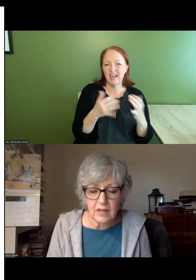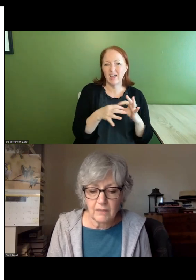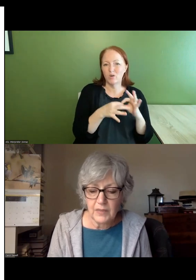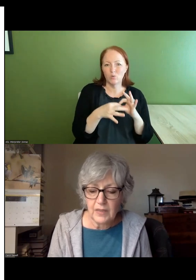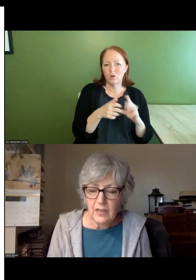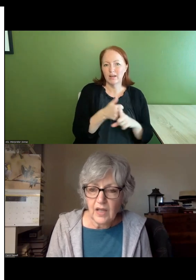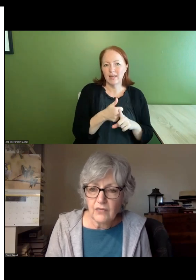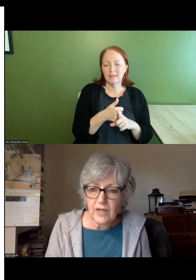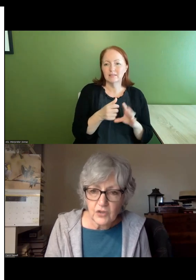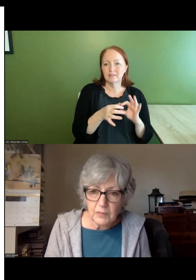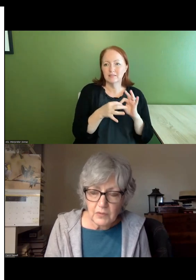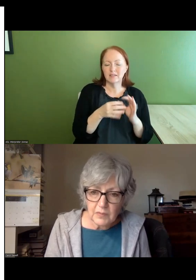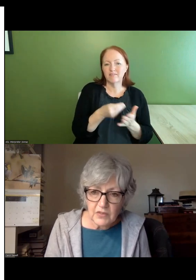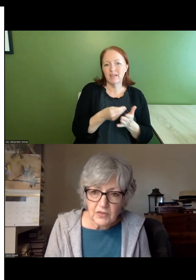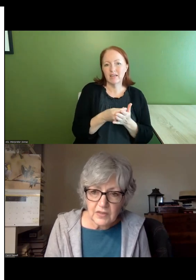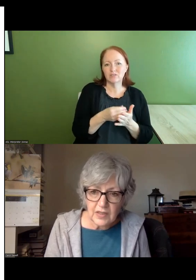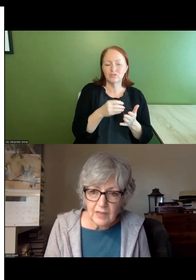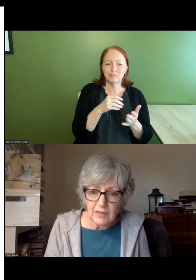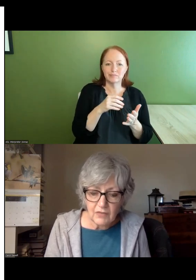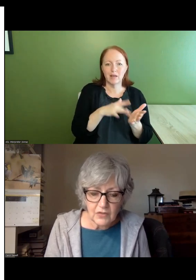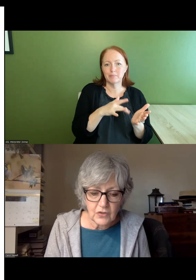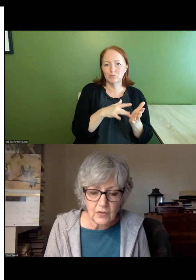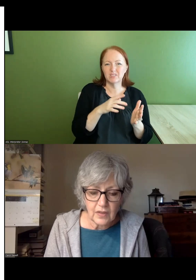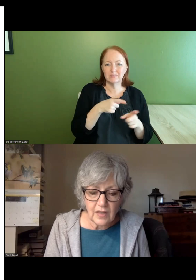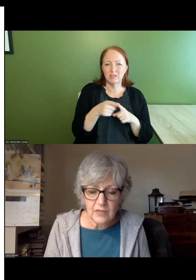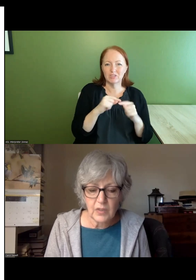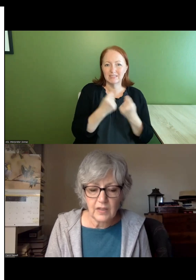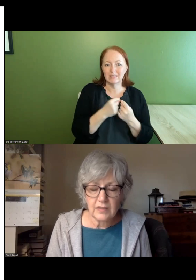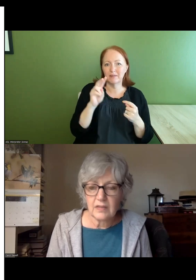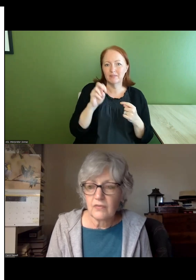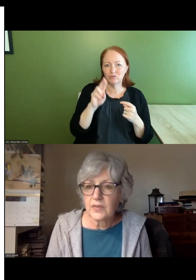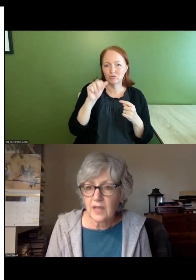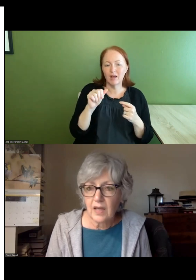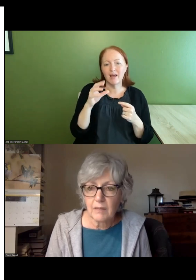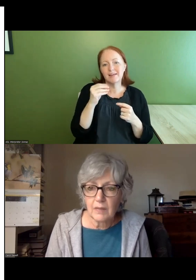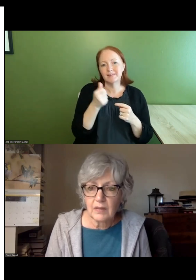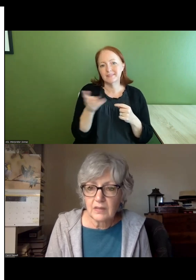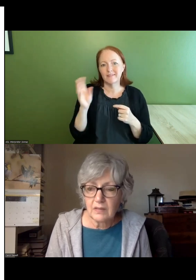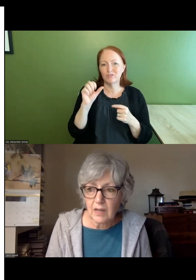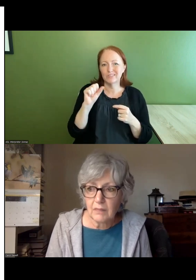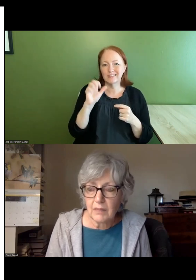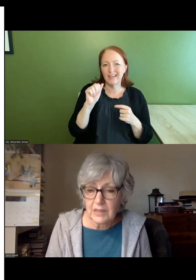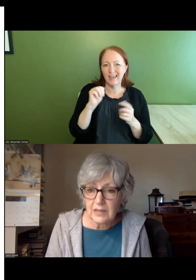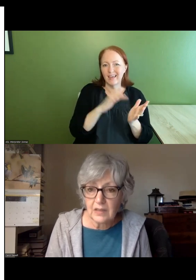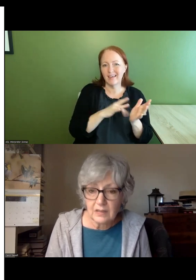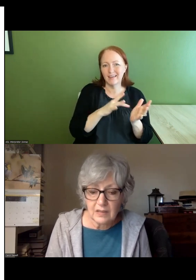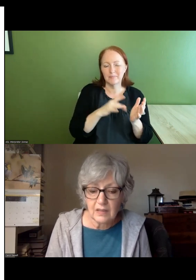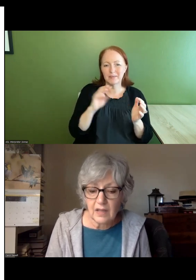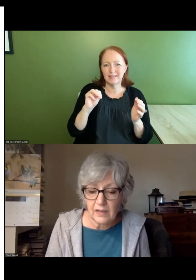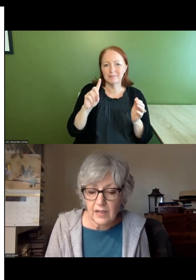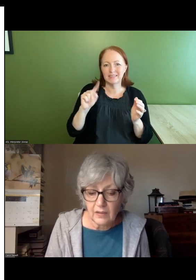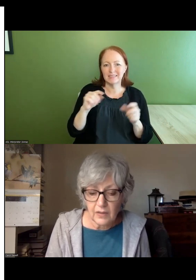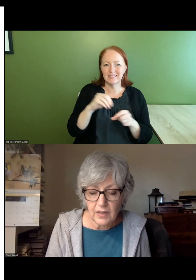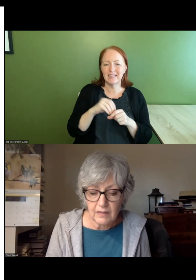coordinates a financial abuse specialist team in Ventura, as well as several SCAM MDTs in